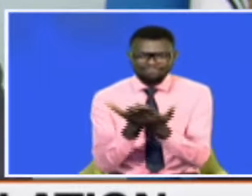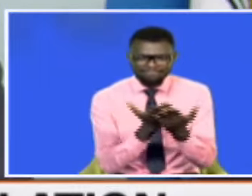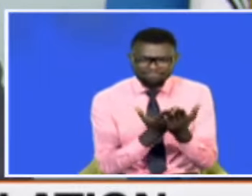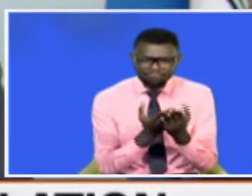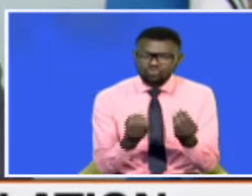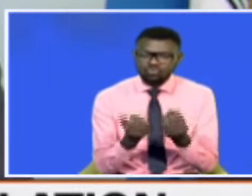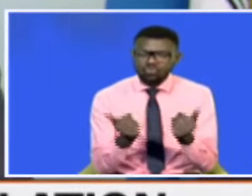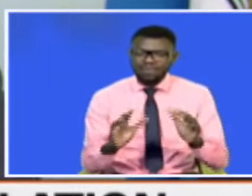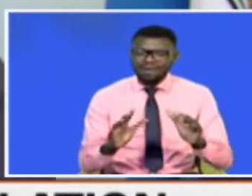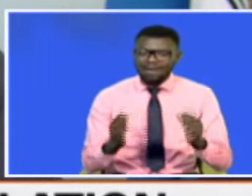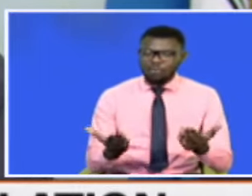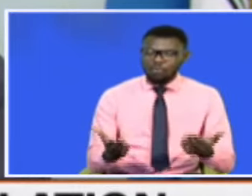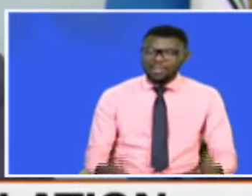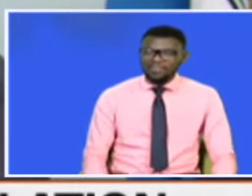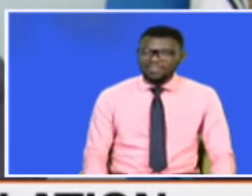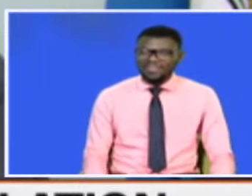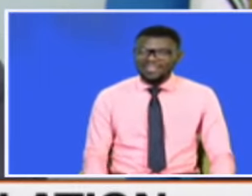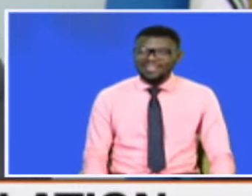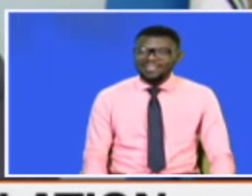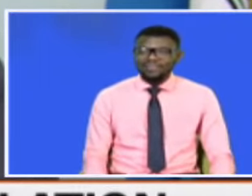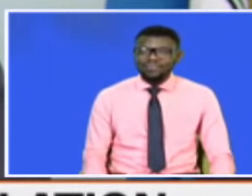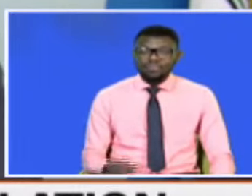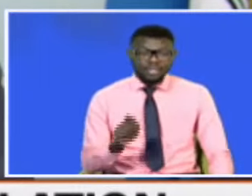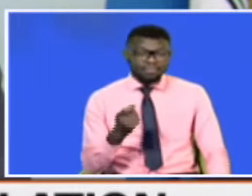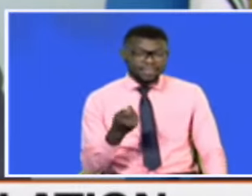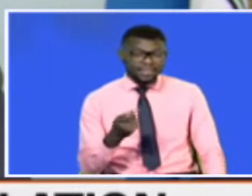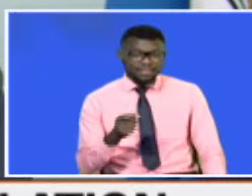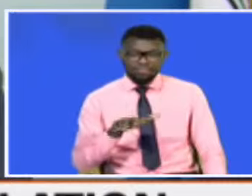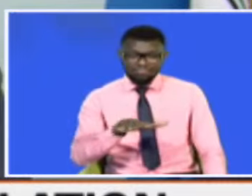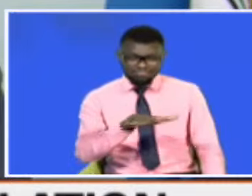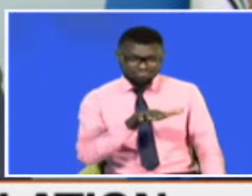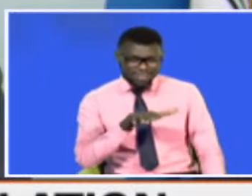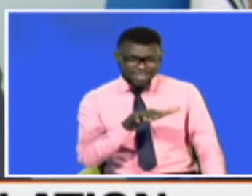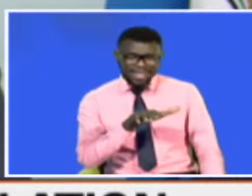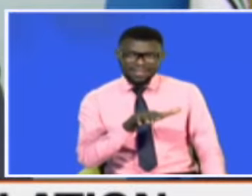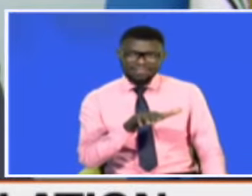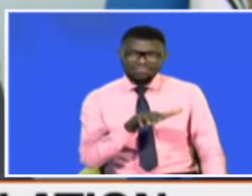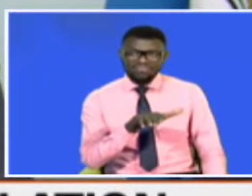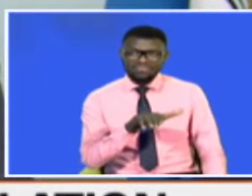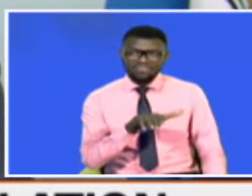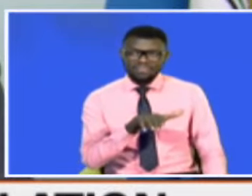solved. Looking at key measures that will attract,